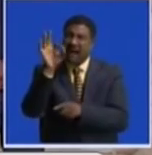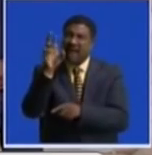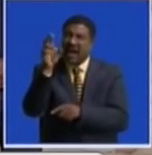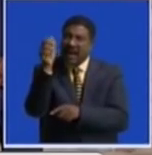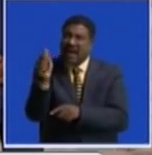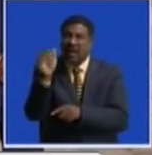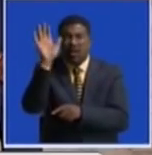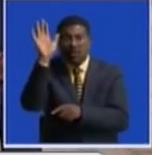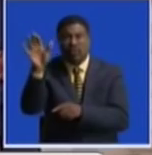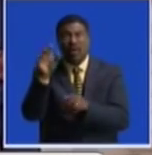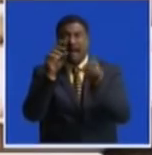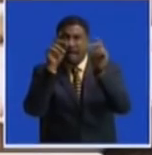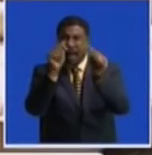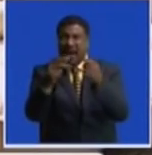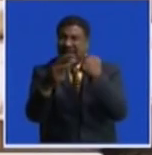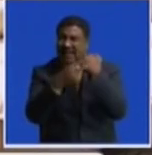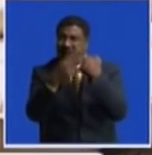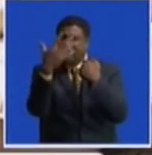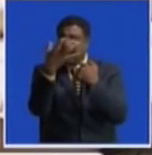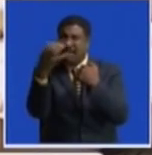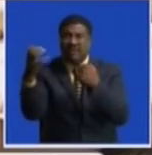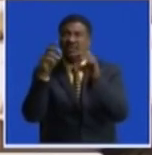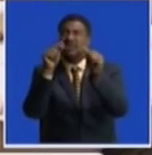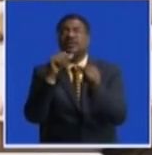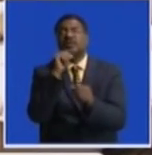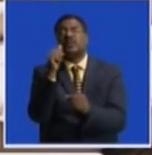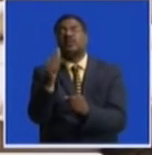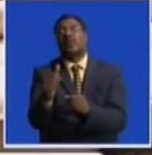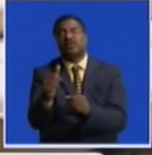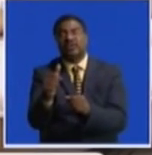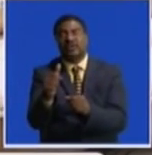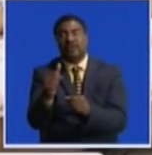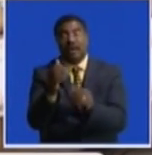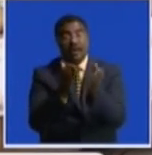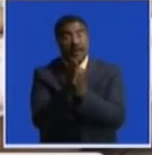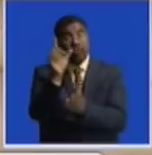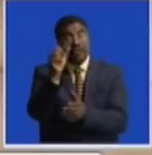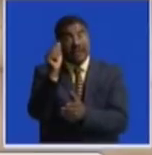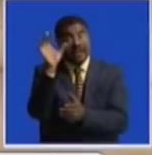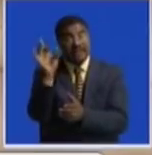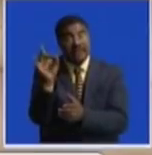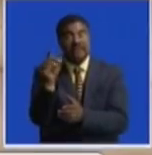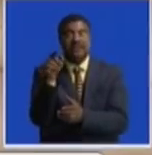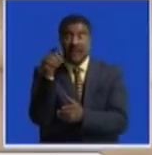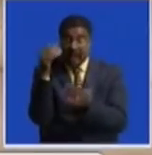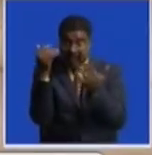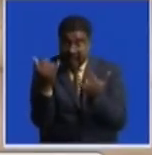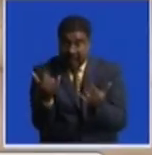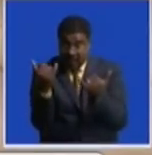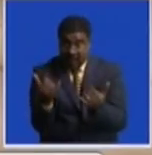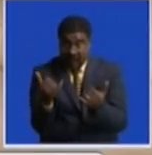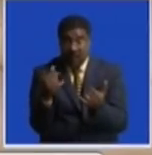its targeted strategic reserve purchase by the close of the 2018 marketing season. This current season, we've managed